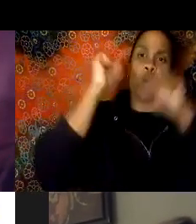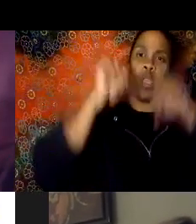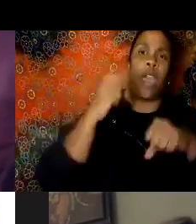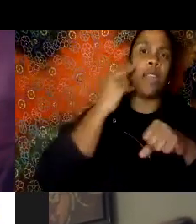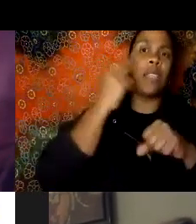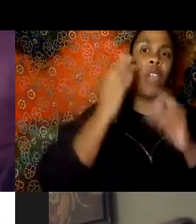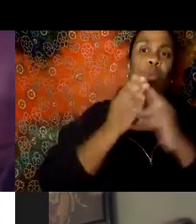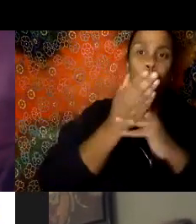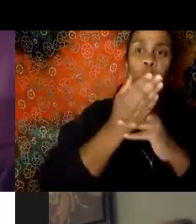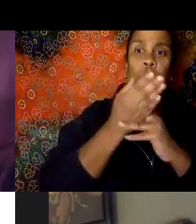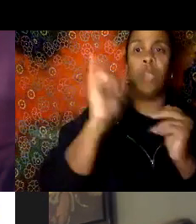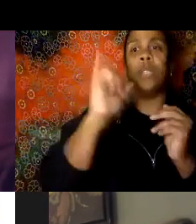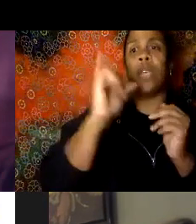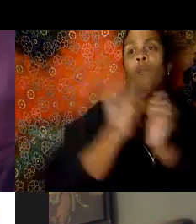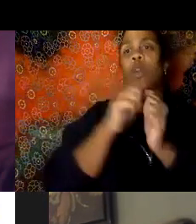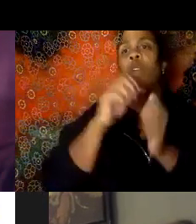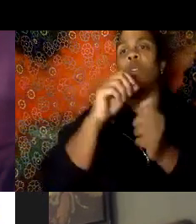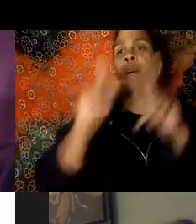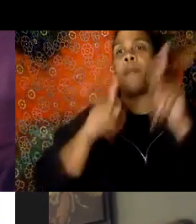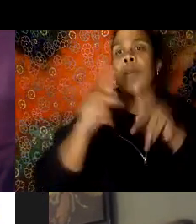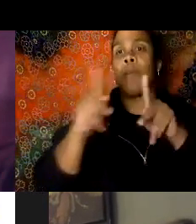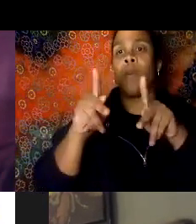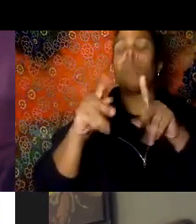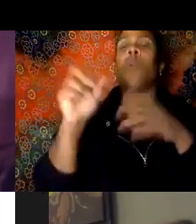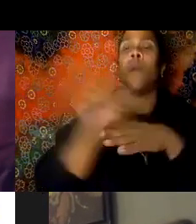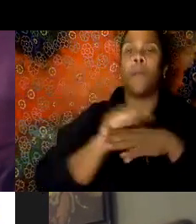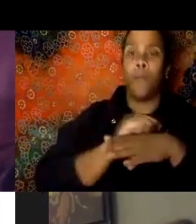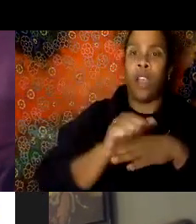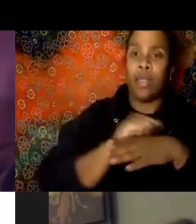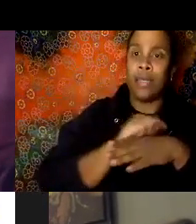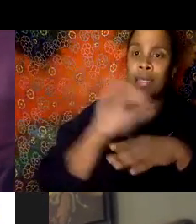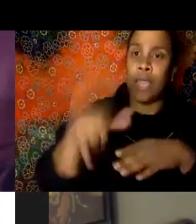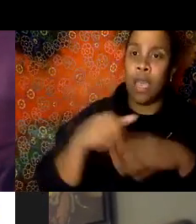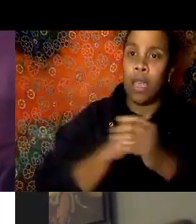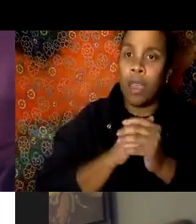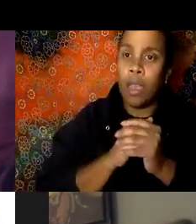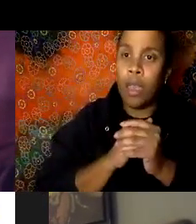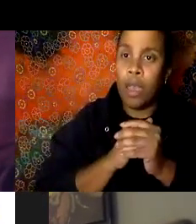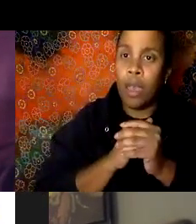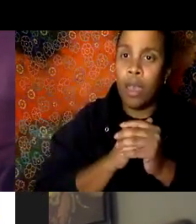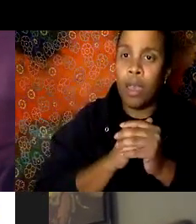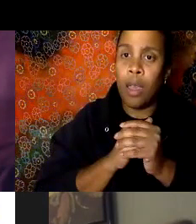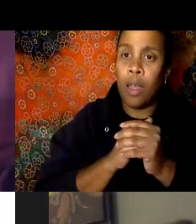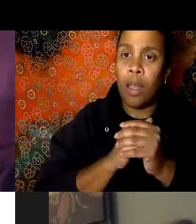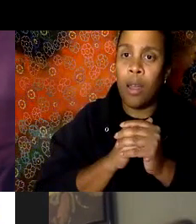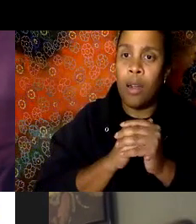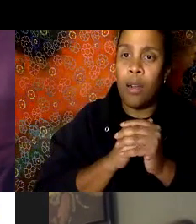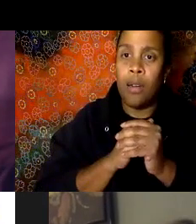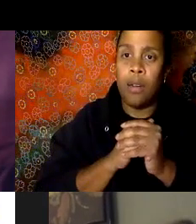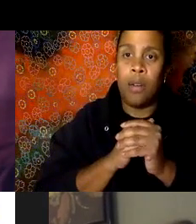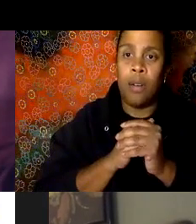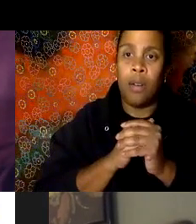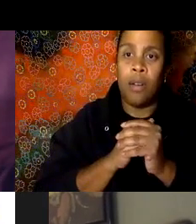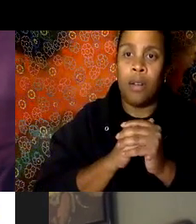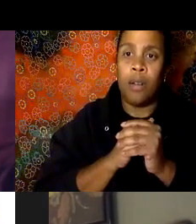basically practicing that, knowing that the road is built, and this is really for everyone, like on a collective level. The road is